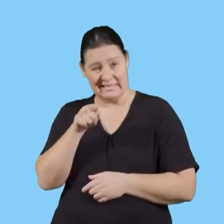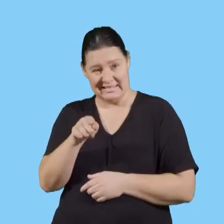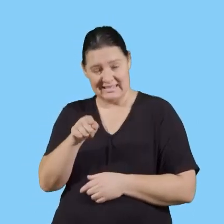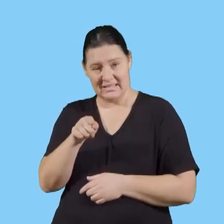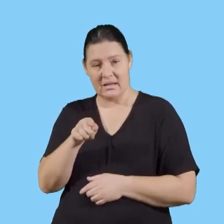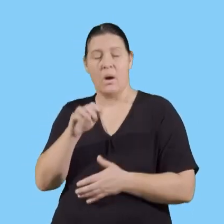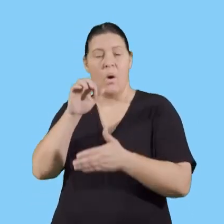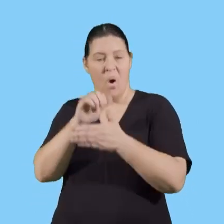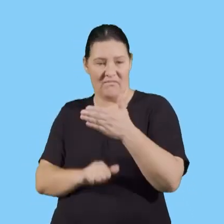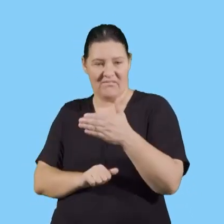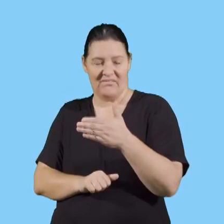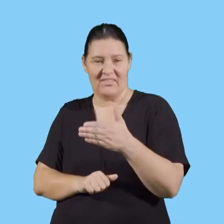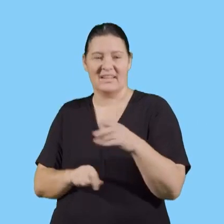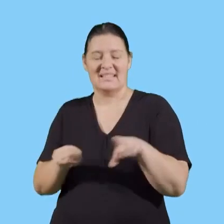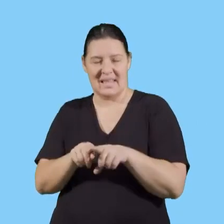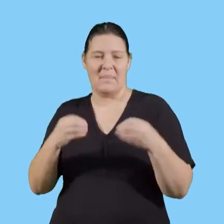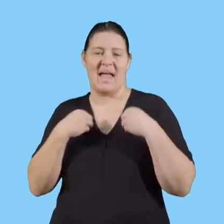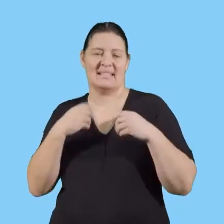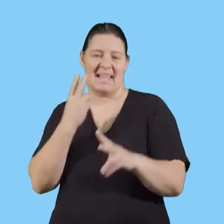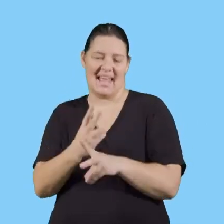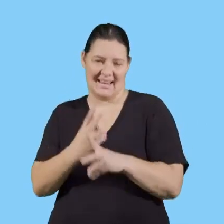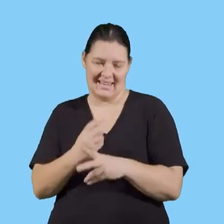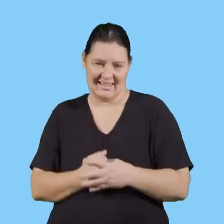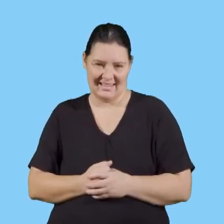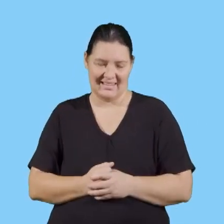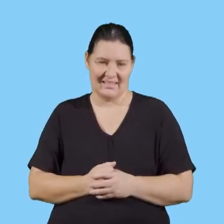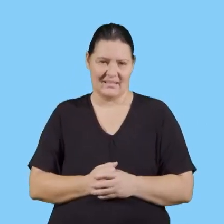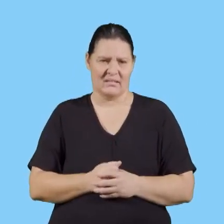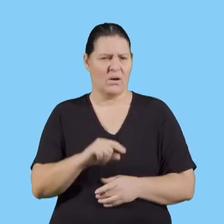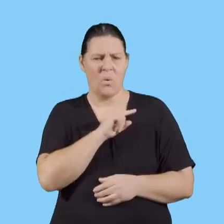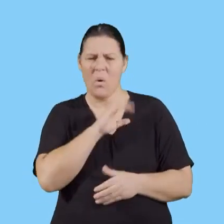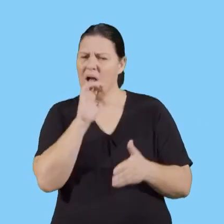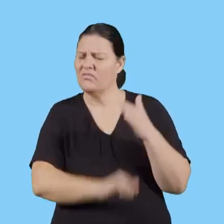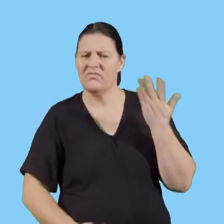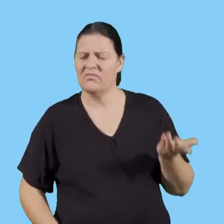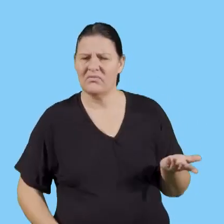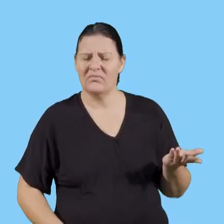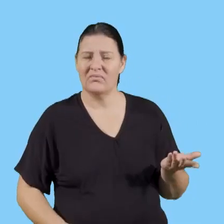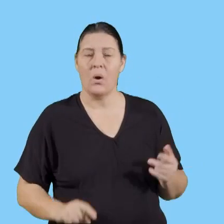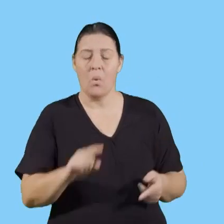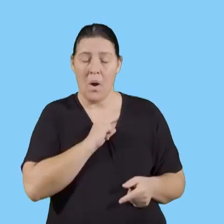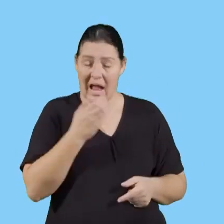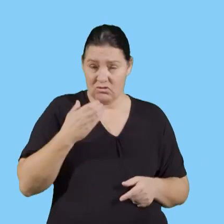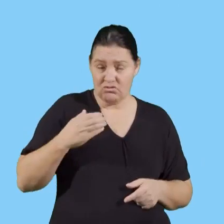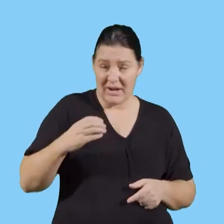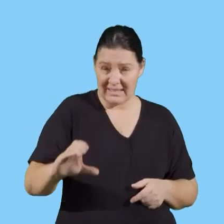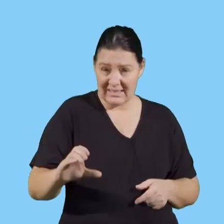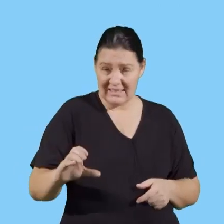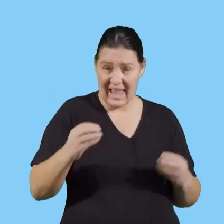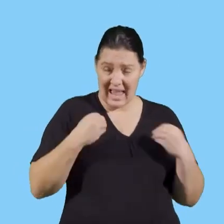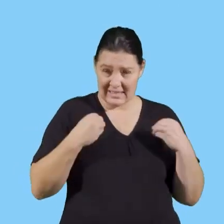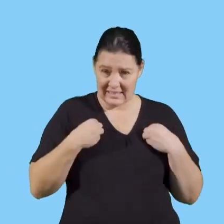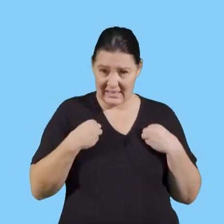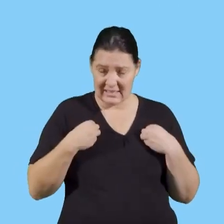and subtract on my assets. Why am I subtracting? The moment you credit an asset,